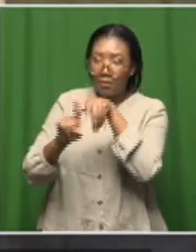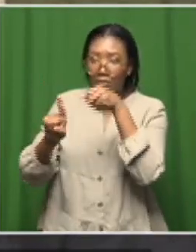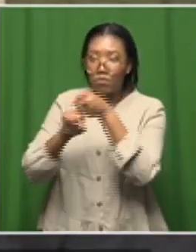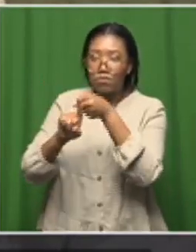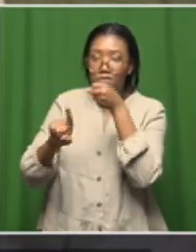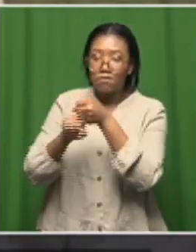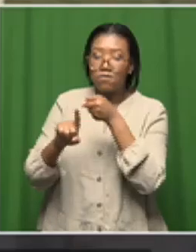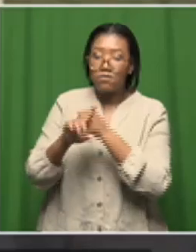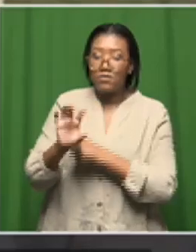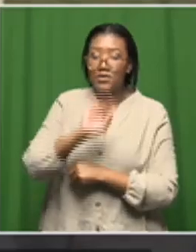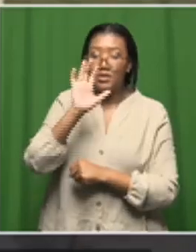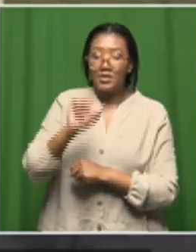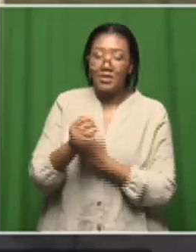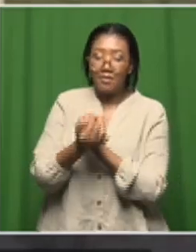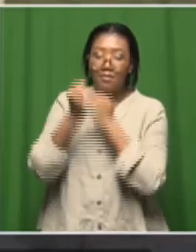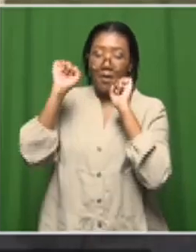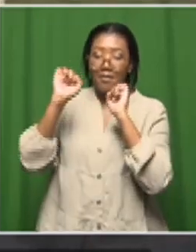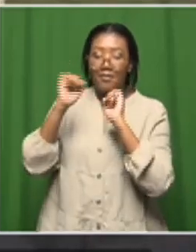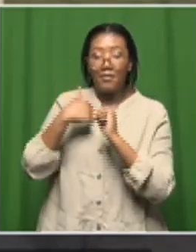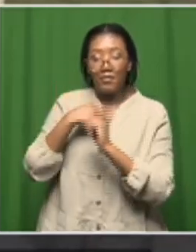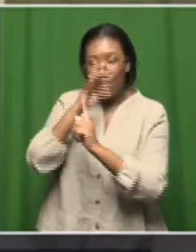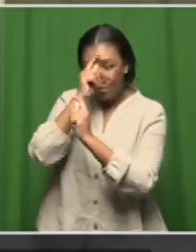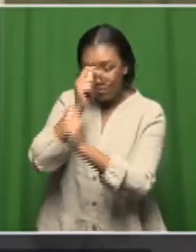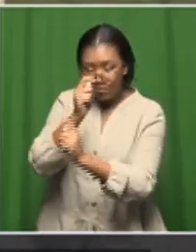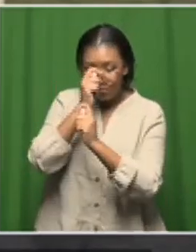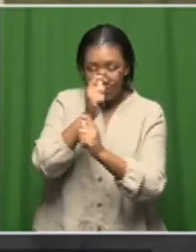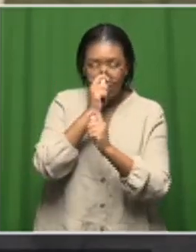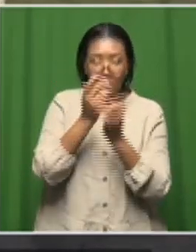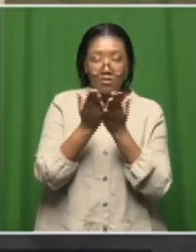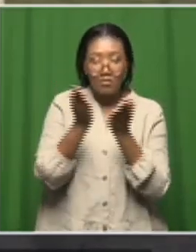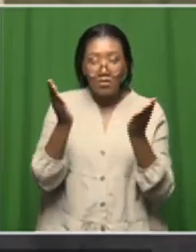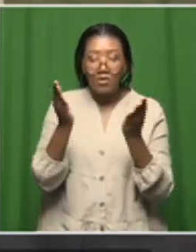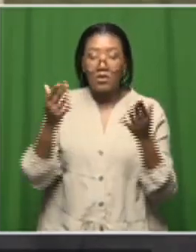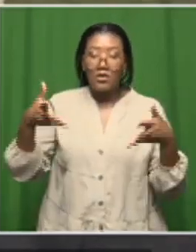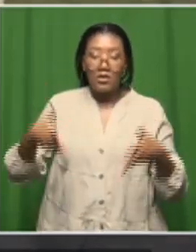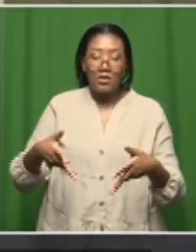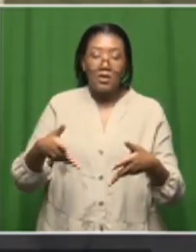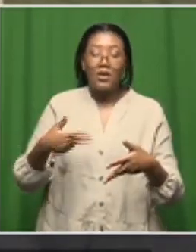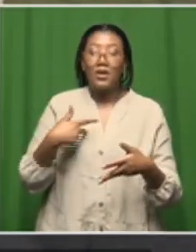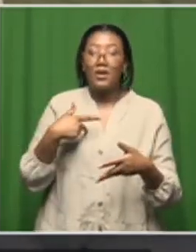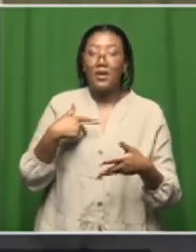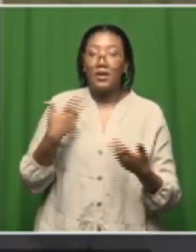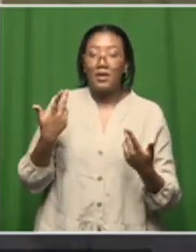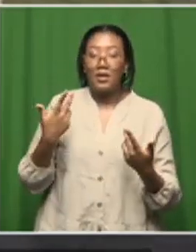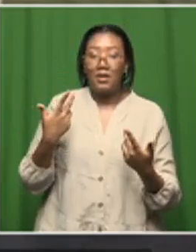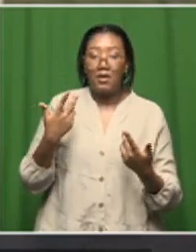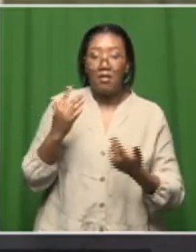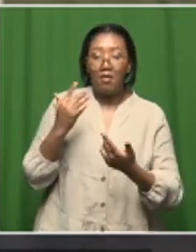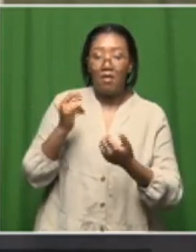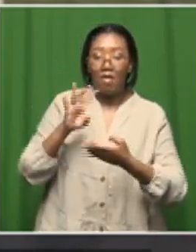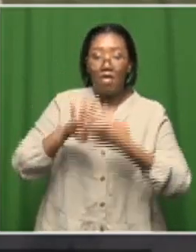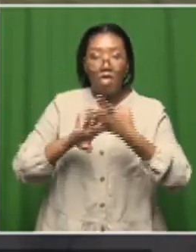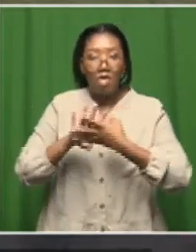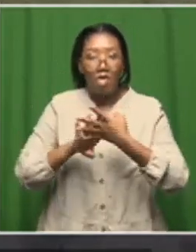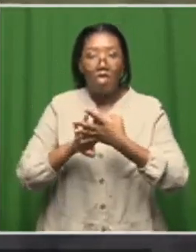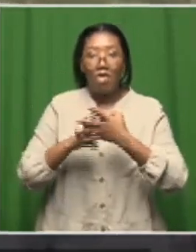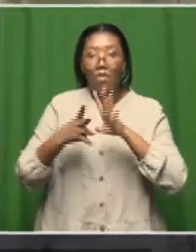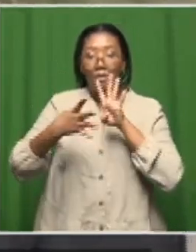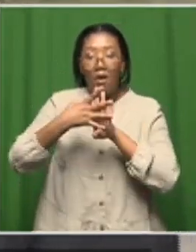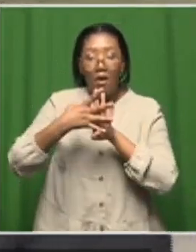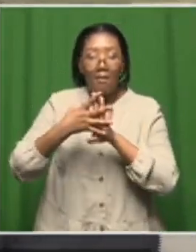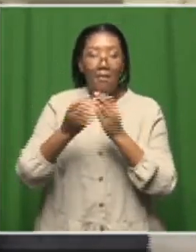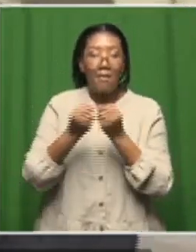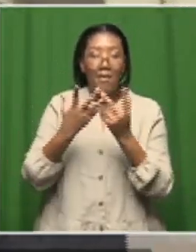So we are here to honor those who spend a lot of time here on Robben Island as part of the sacrifice for our